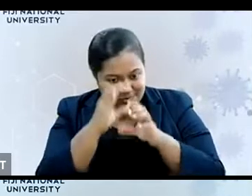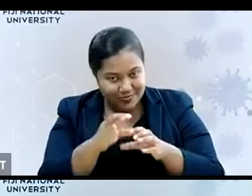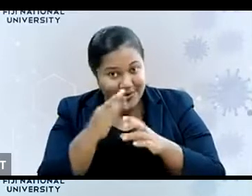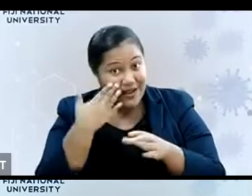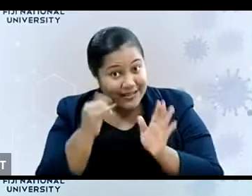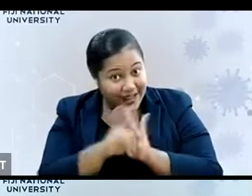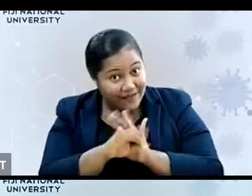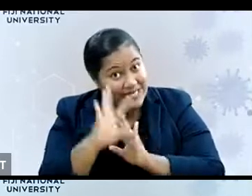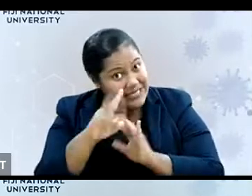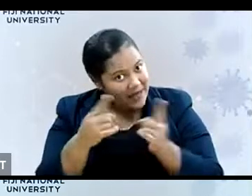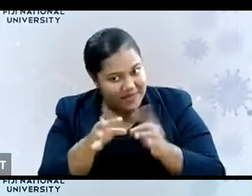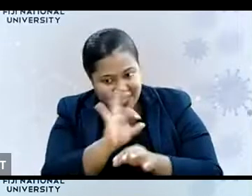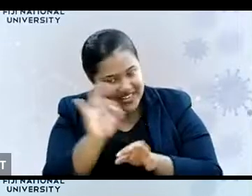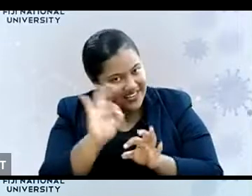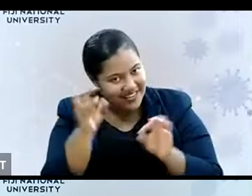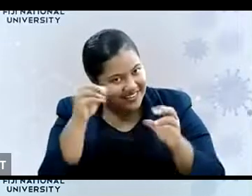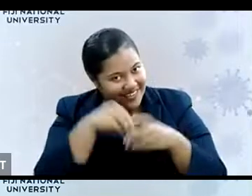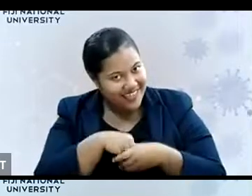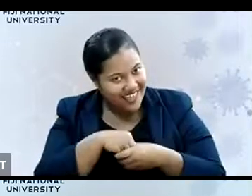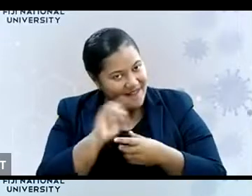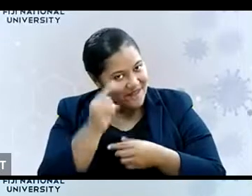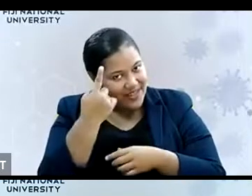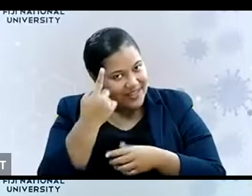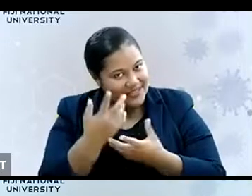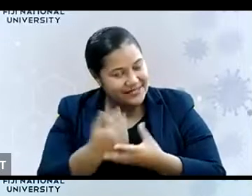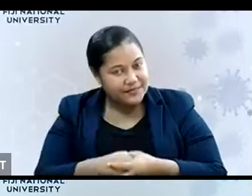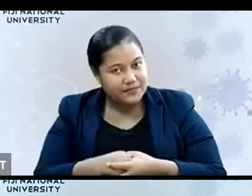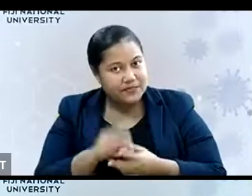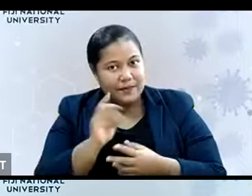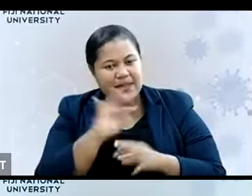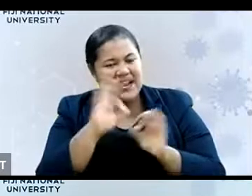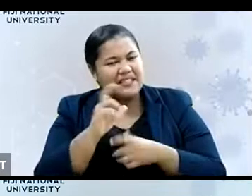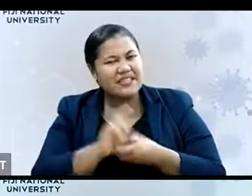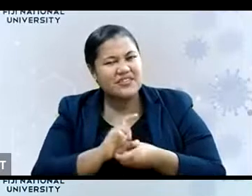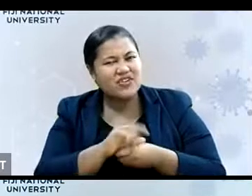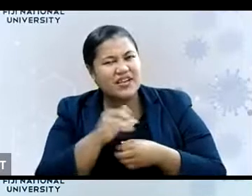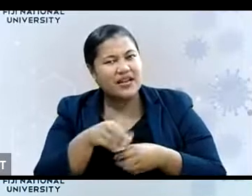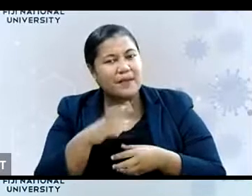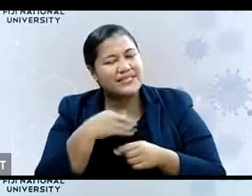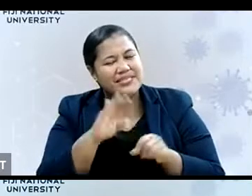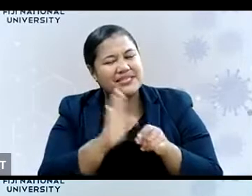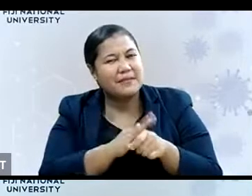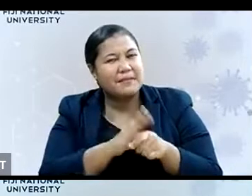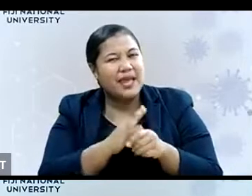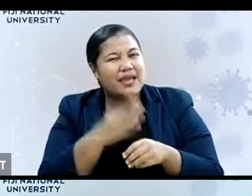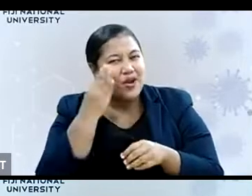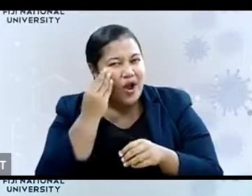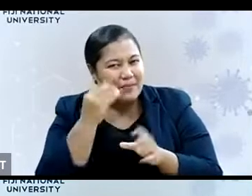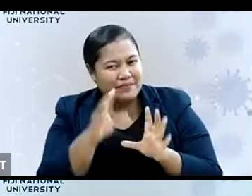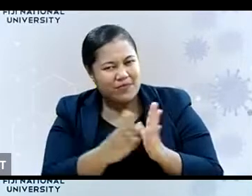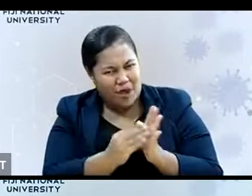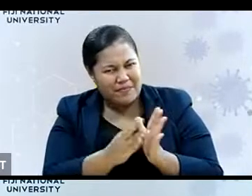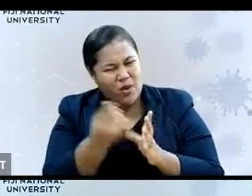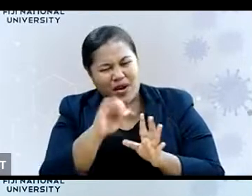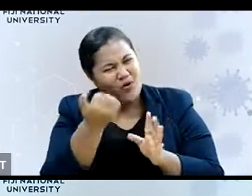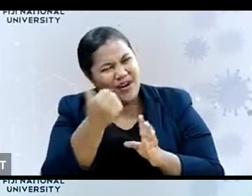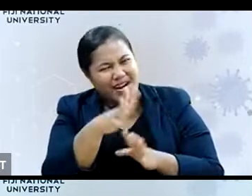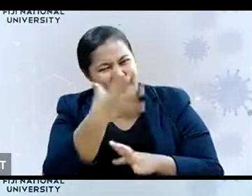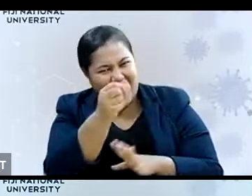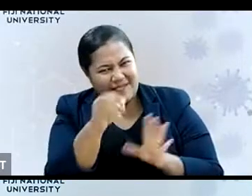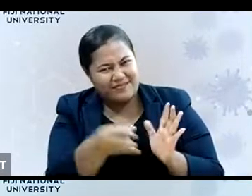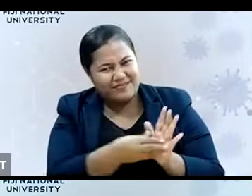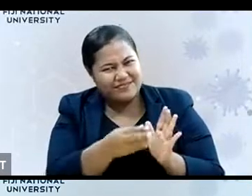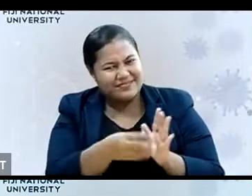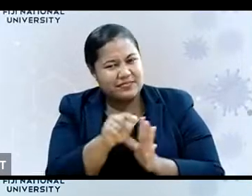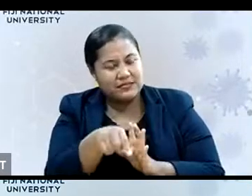there in the first place. It's not creating anything new. It's just making copies of what is already there. So that is why this test